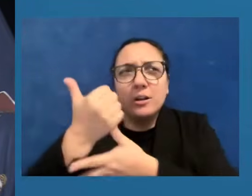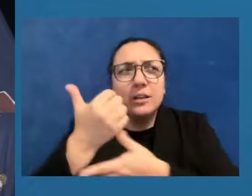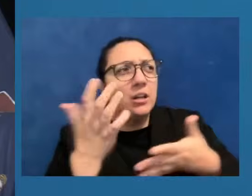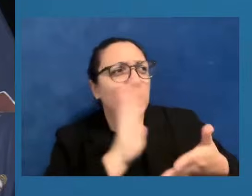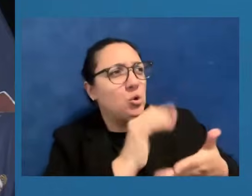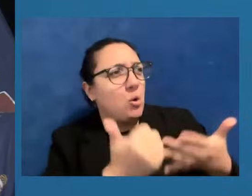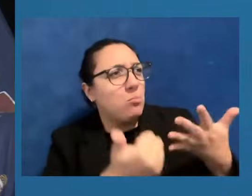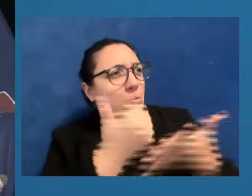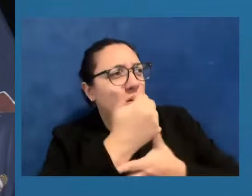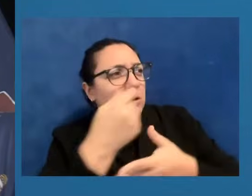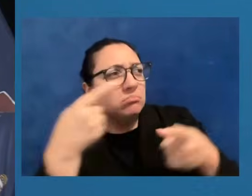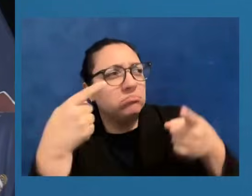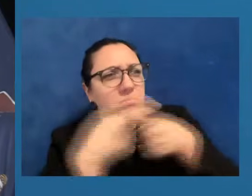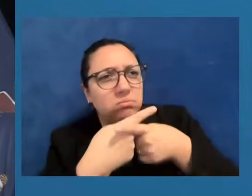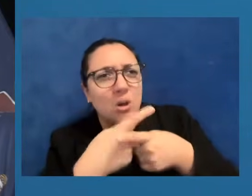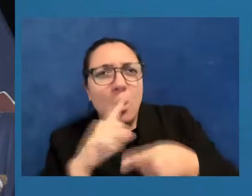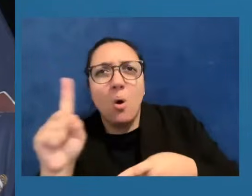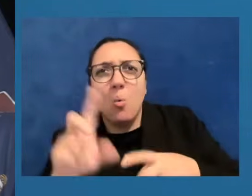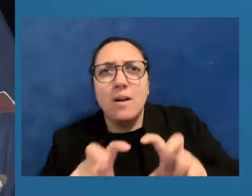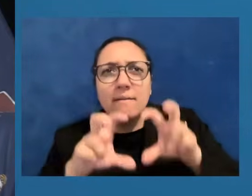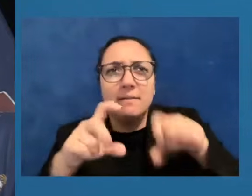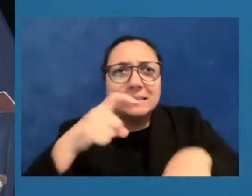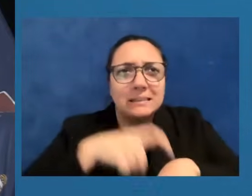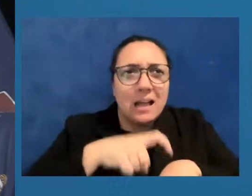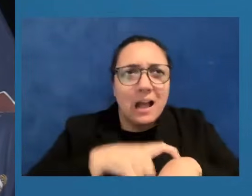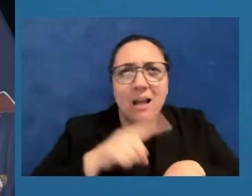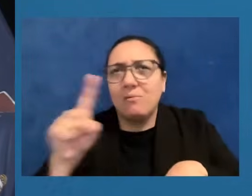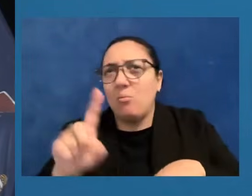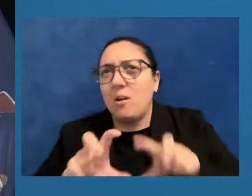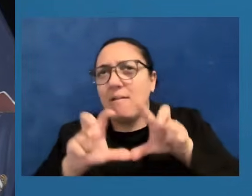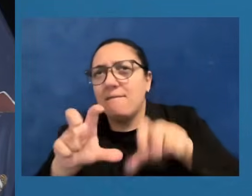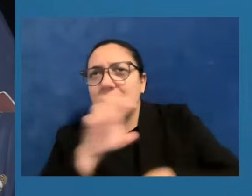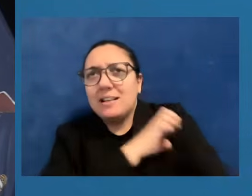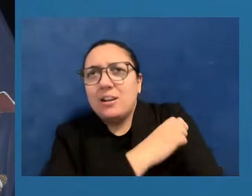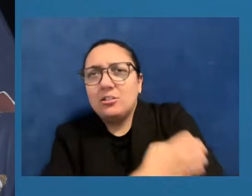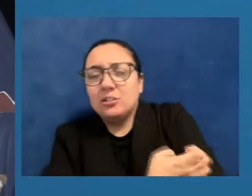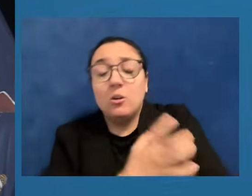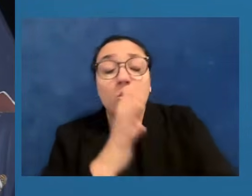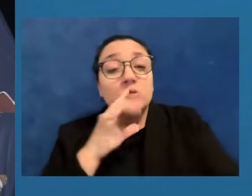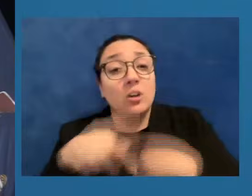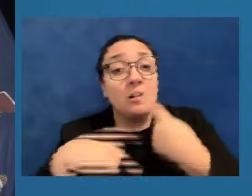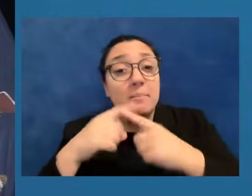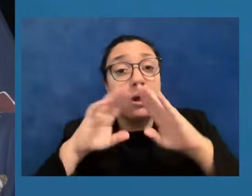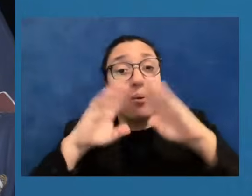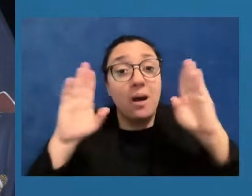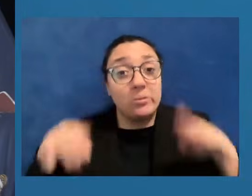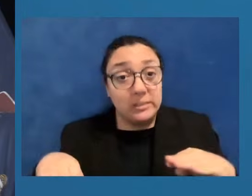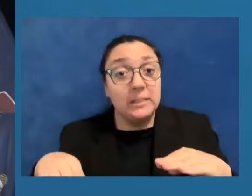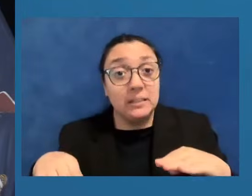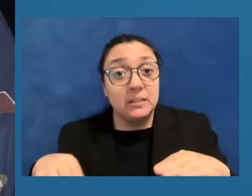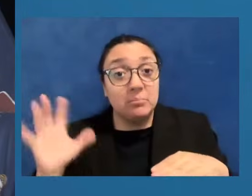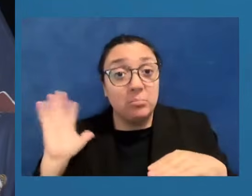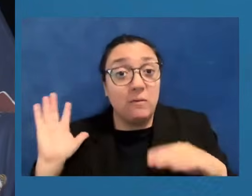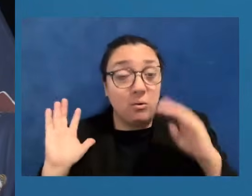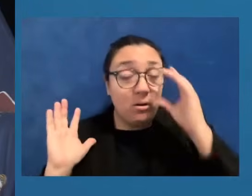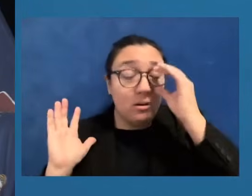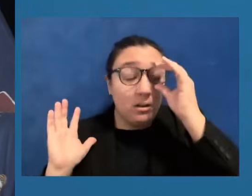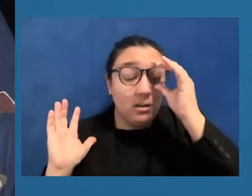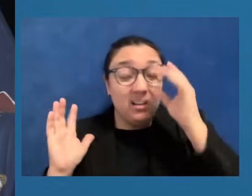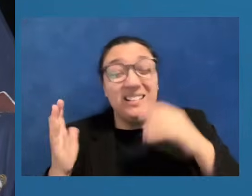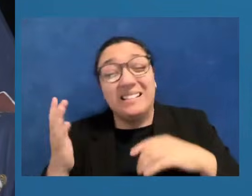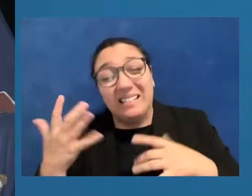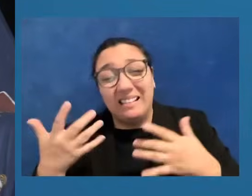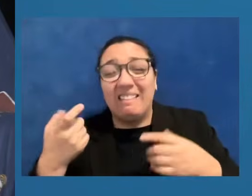our time and our energy. Even when we were talking about the housing, you know, it got off to a rough